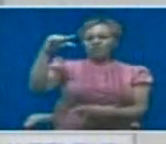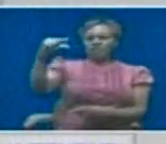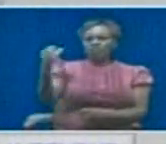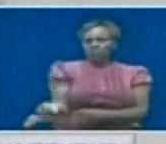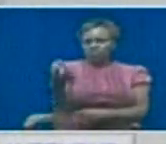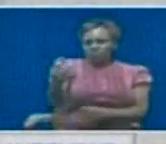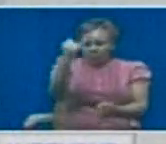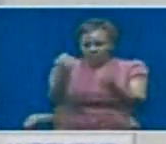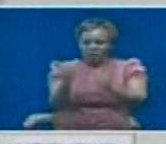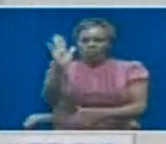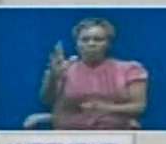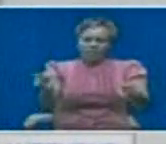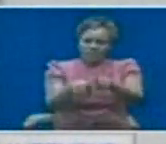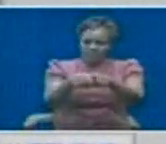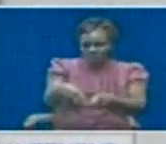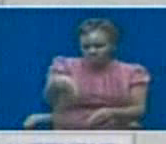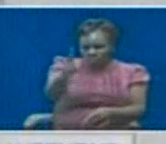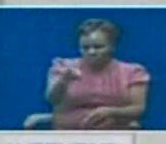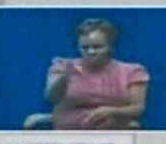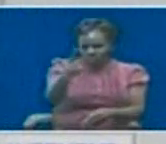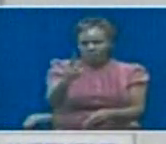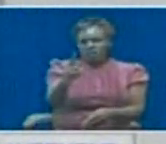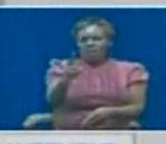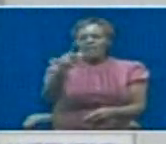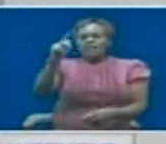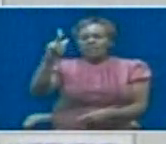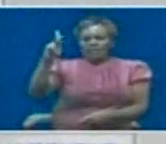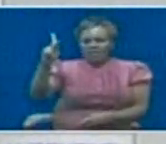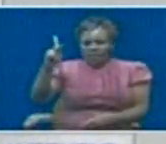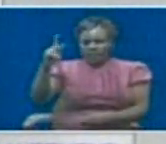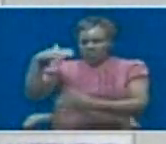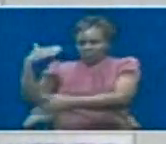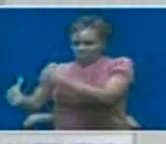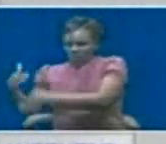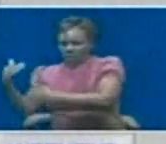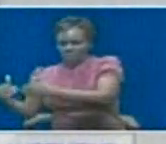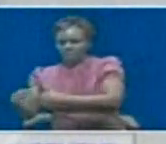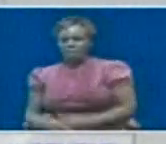found in their car, and a shootout ensued at the Kenya-Ethiopia border.